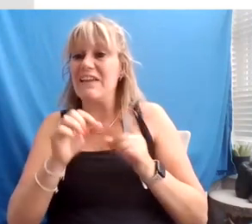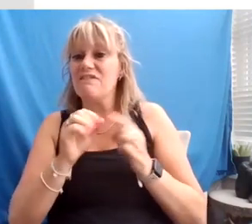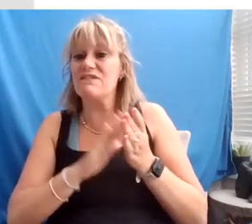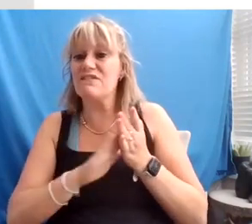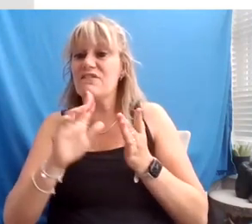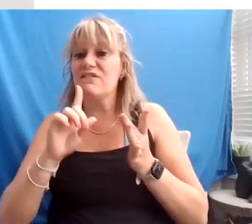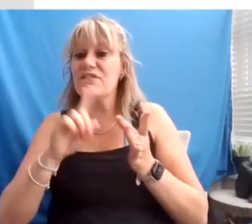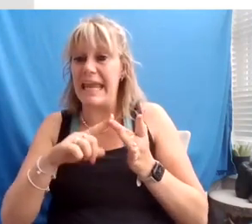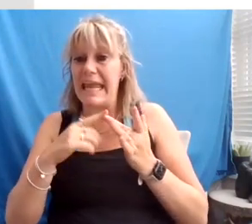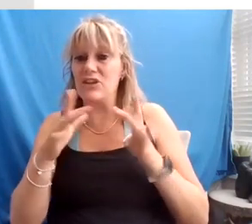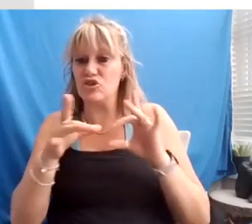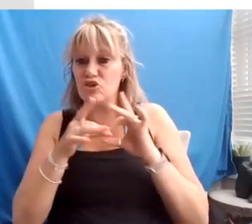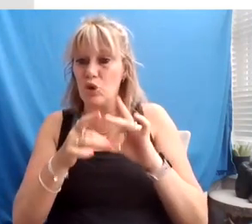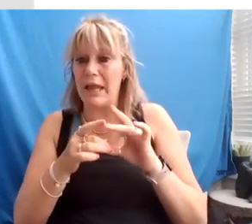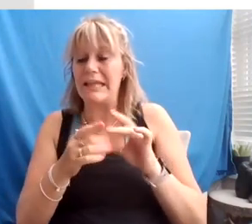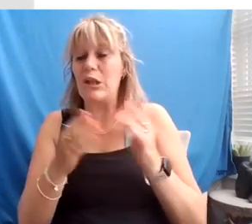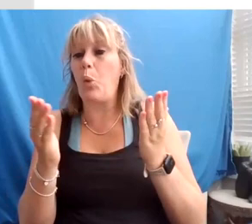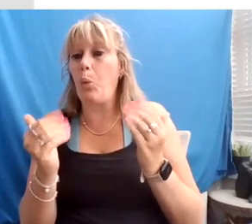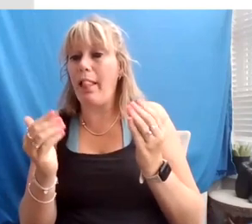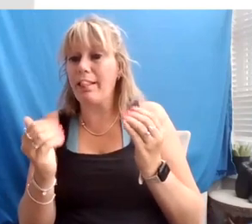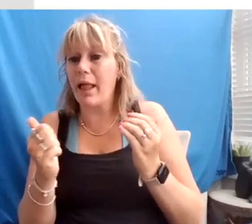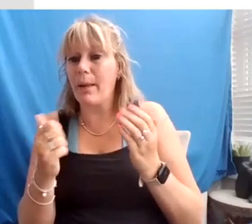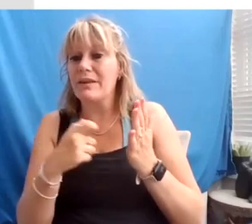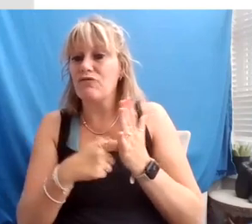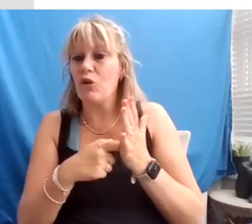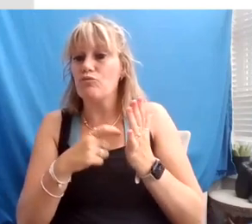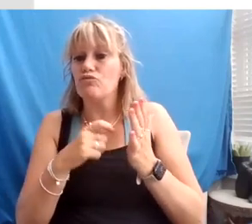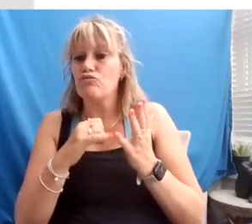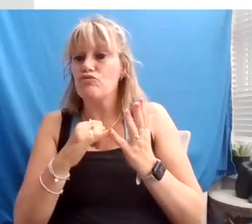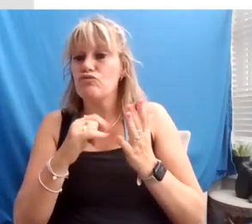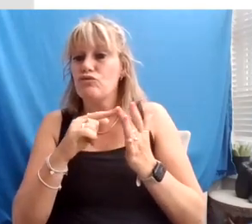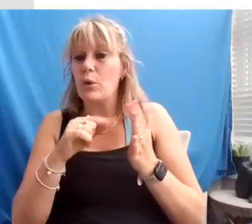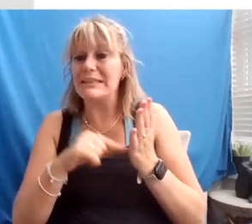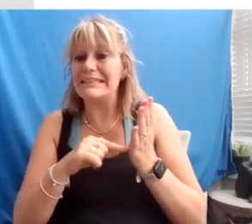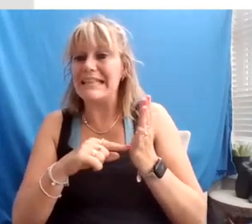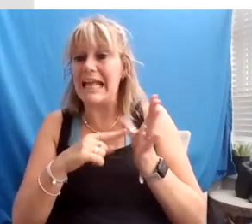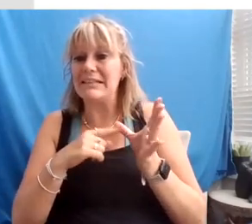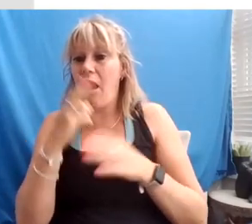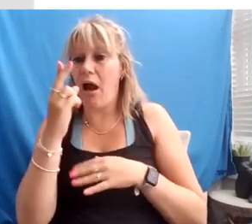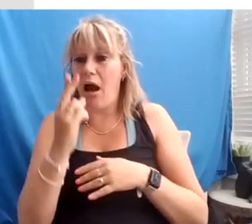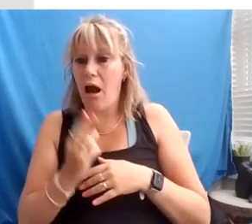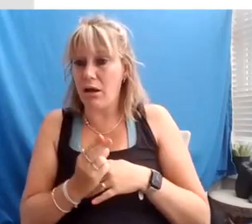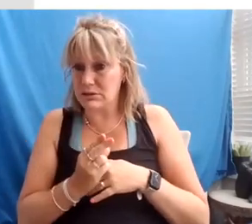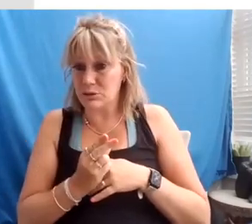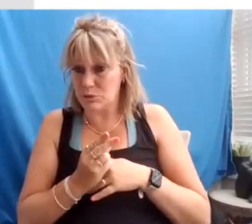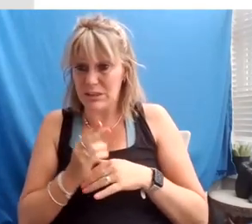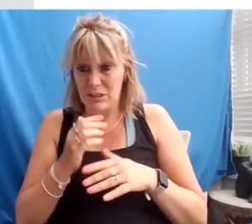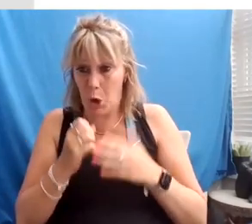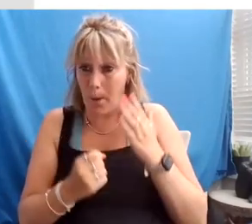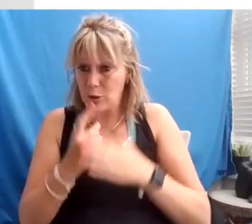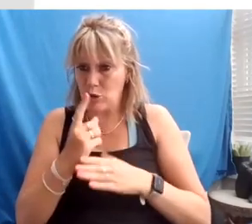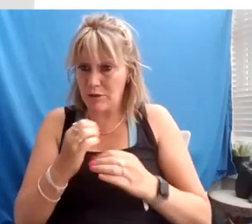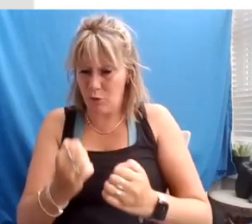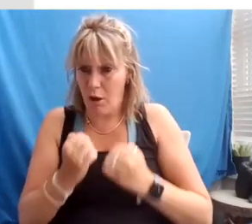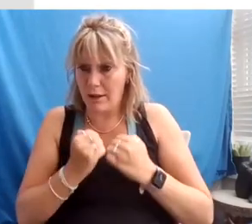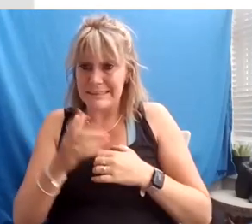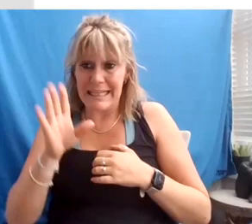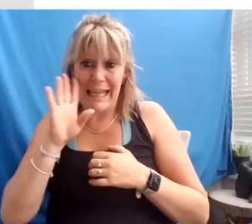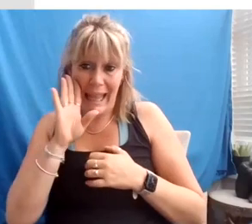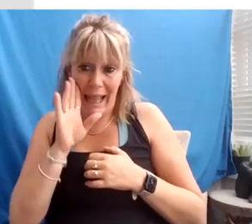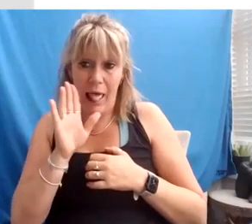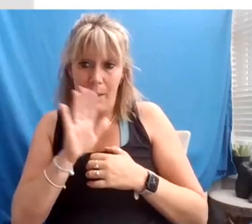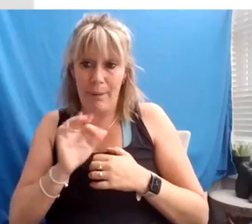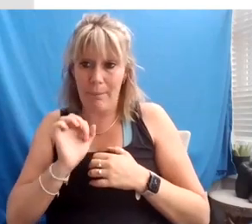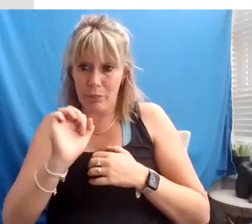Brilliant, welcome. So this is an opportunity for us to hear just a little bit from Rosetta about